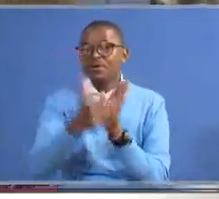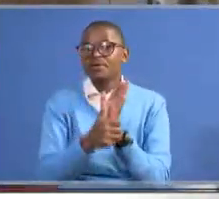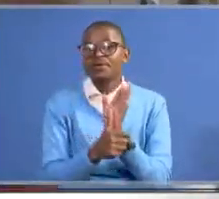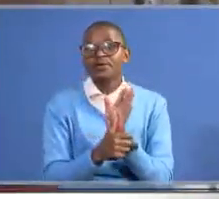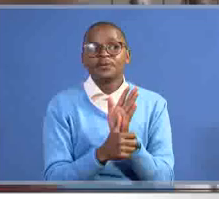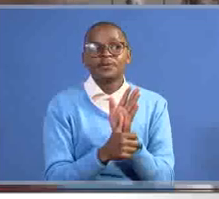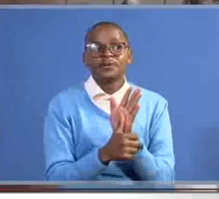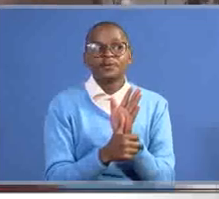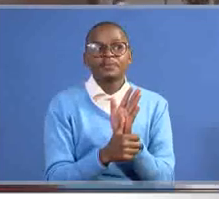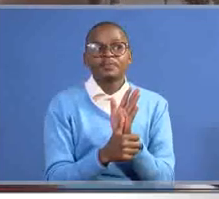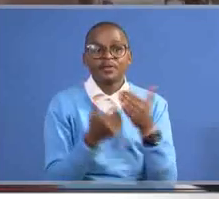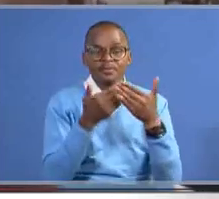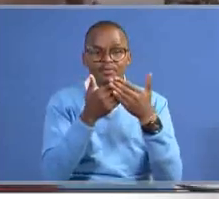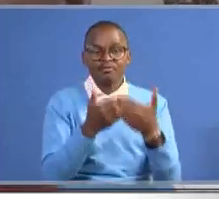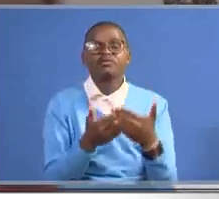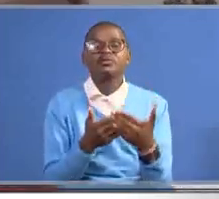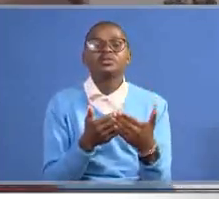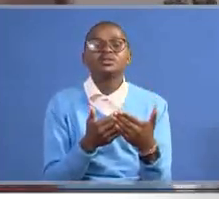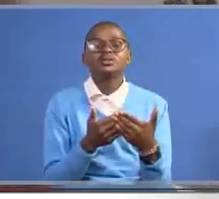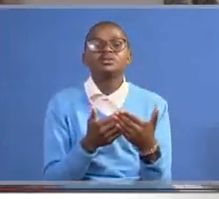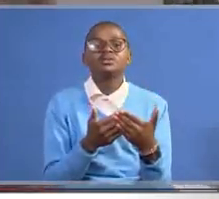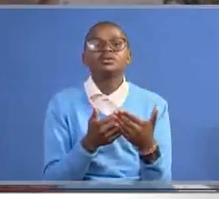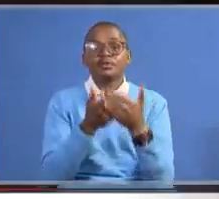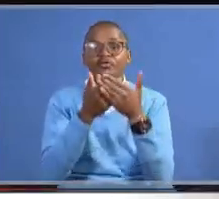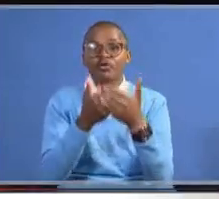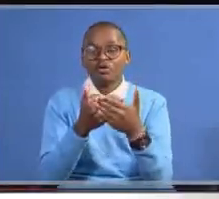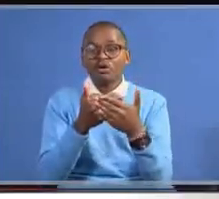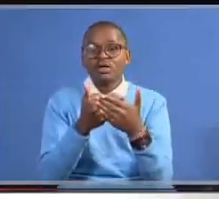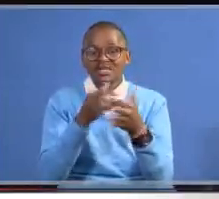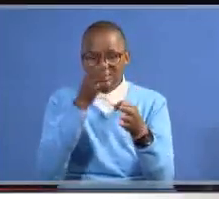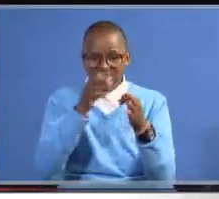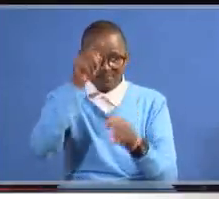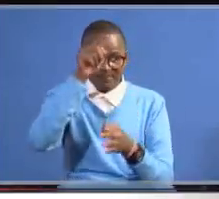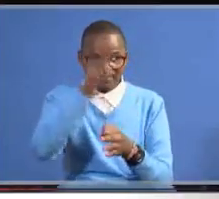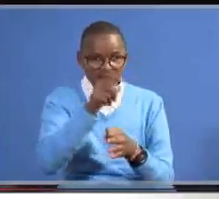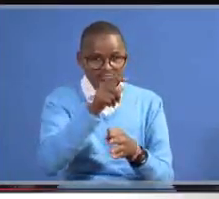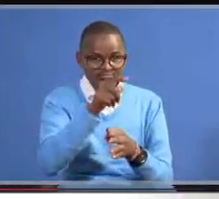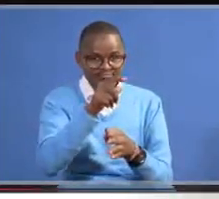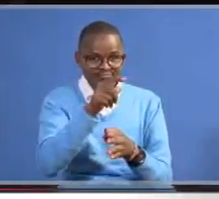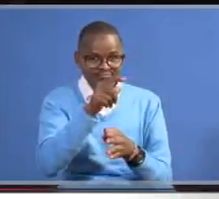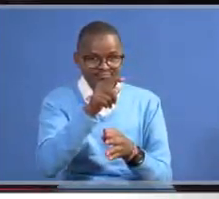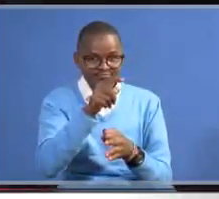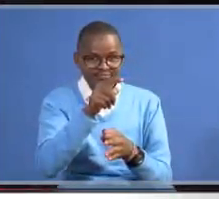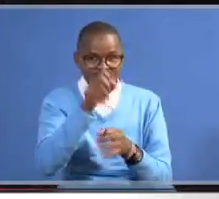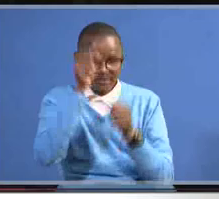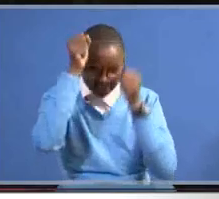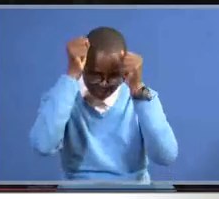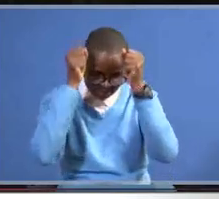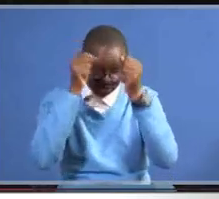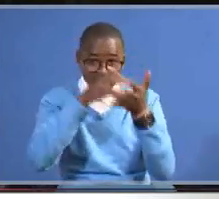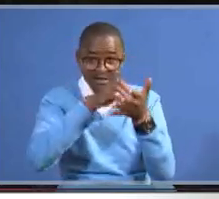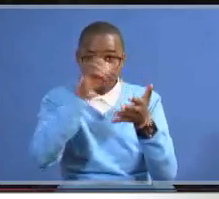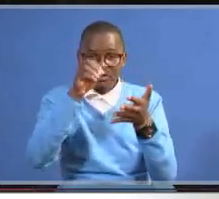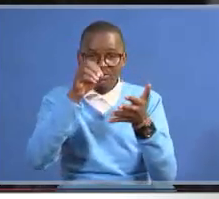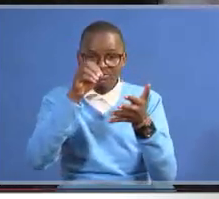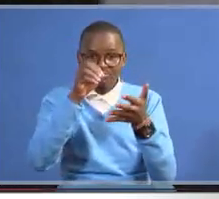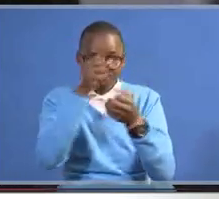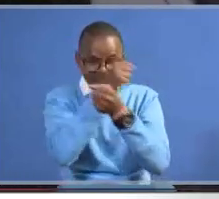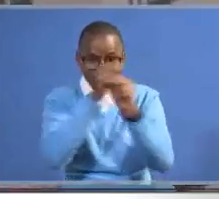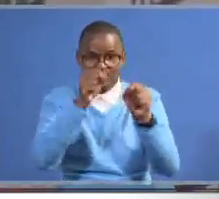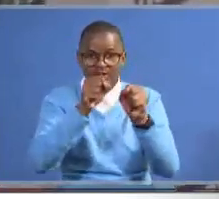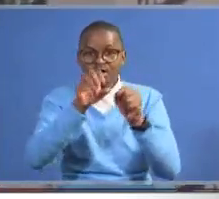just fall down just fall down the protesters drove the military to oust President Omar